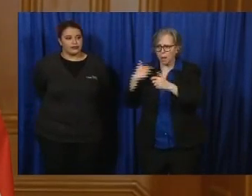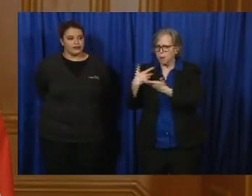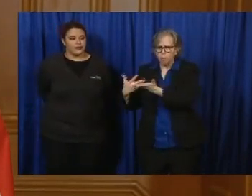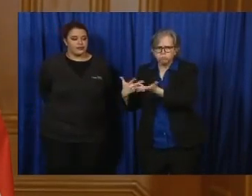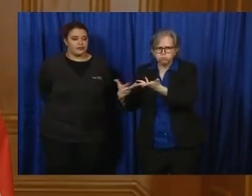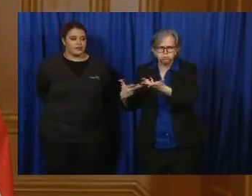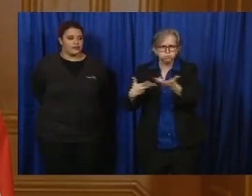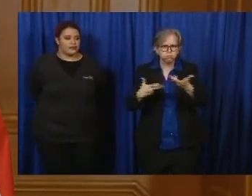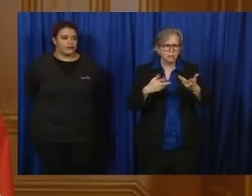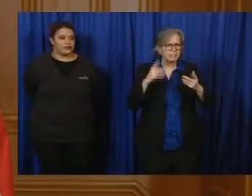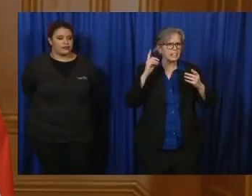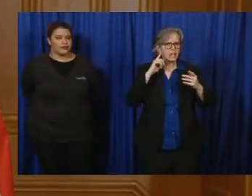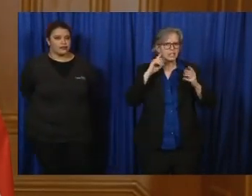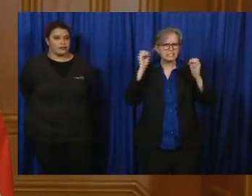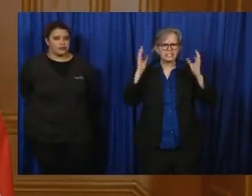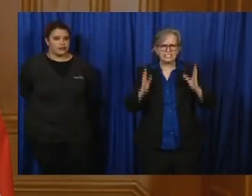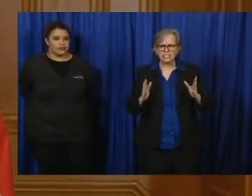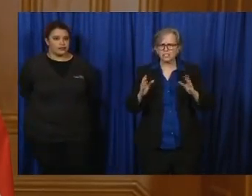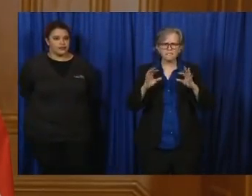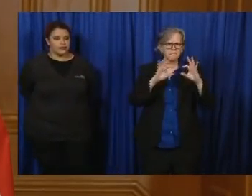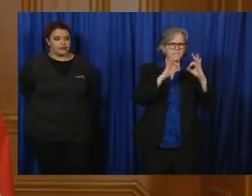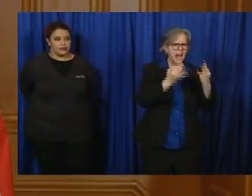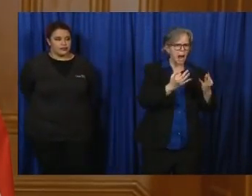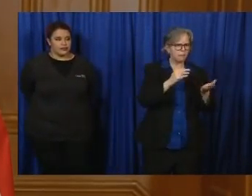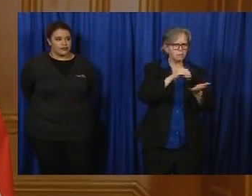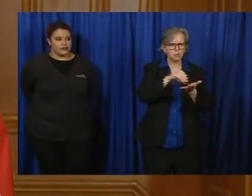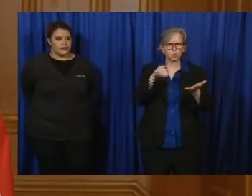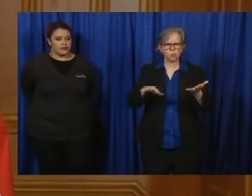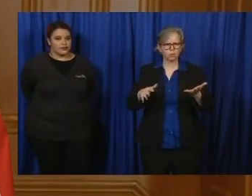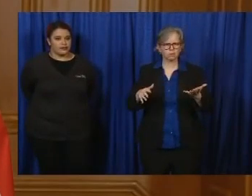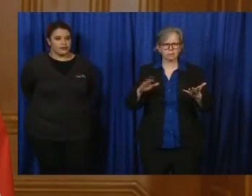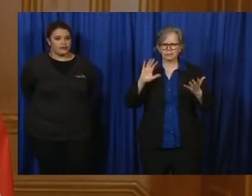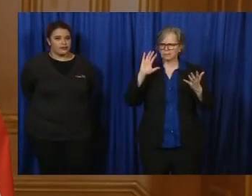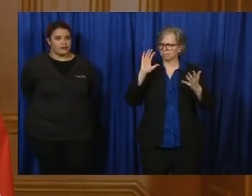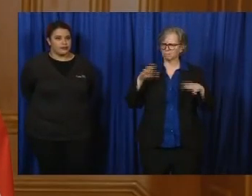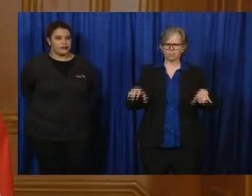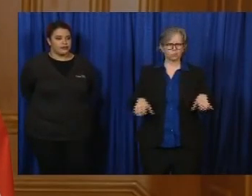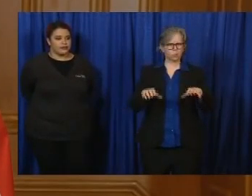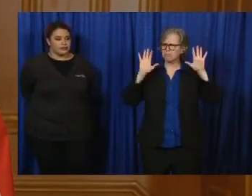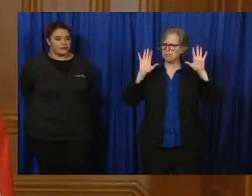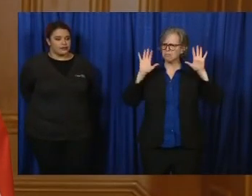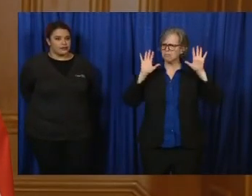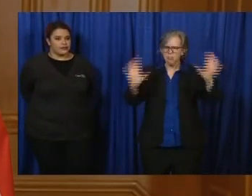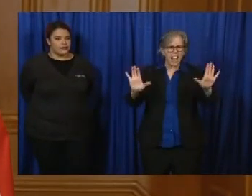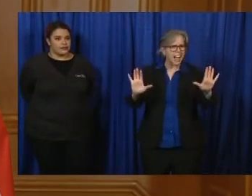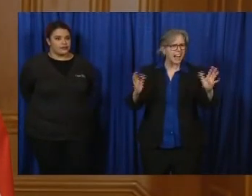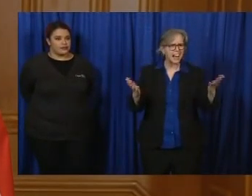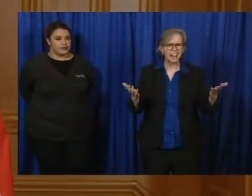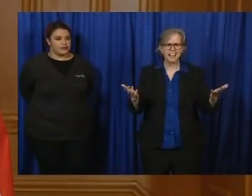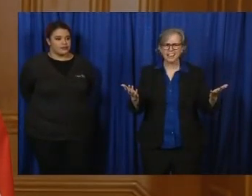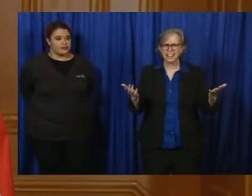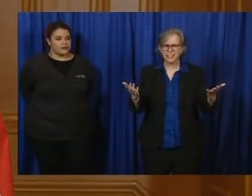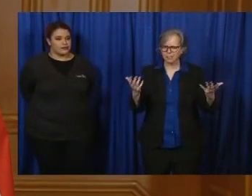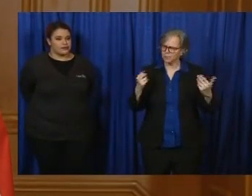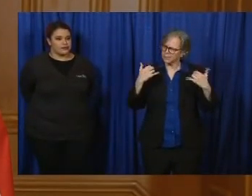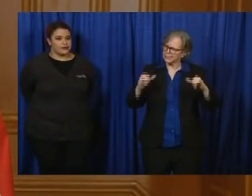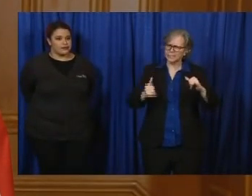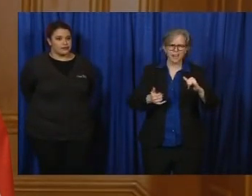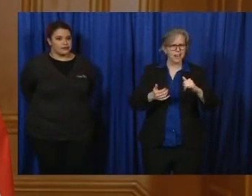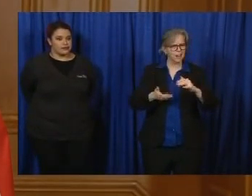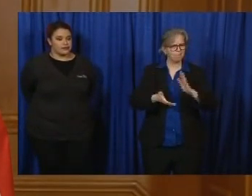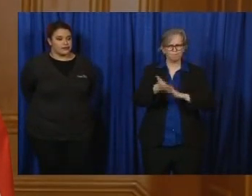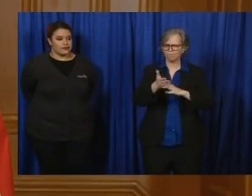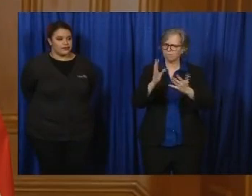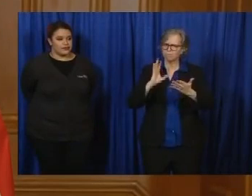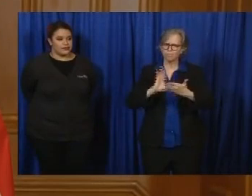the great job that families are doing to continue this education under obviously a difficult circumstance. So